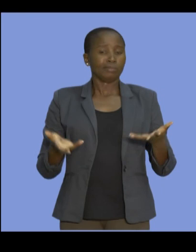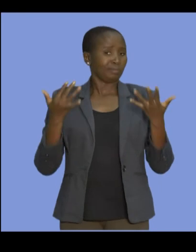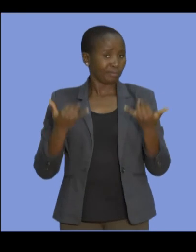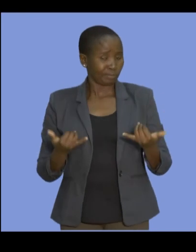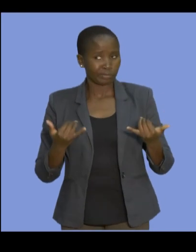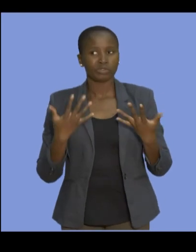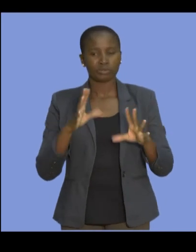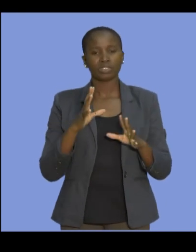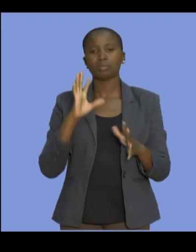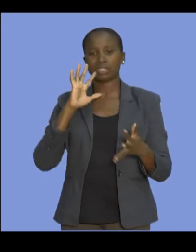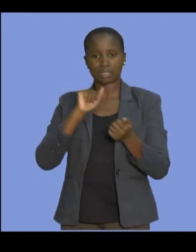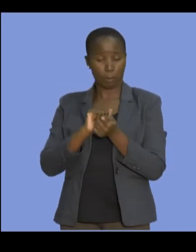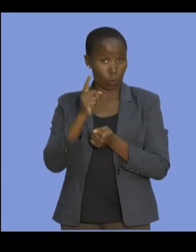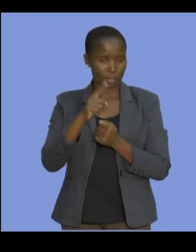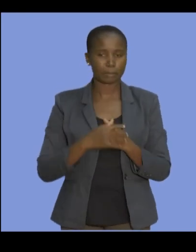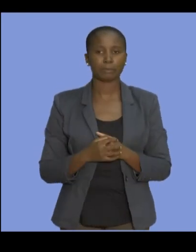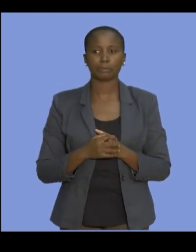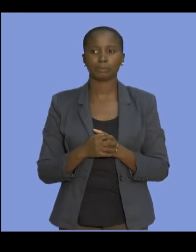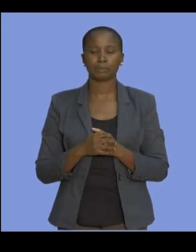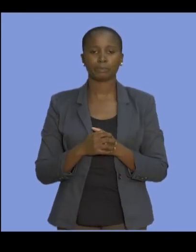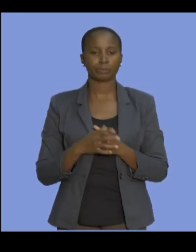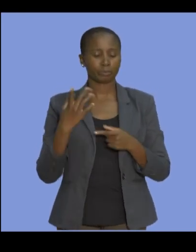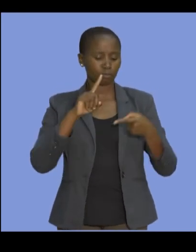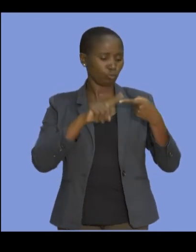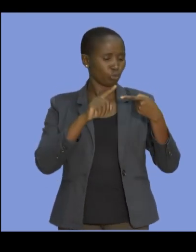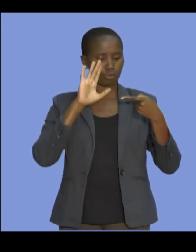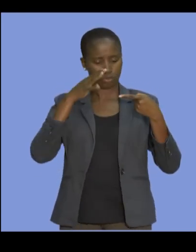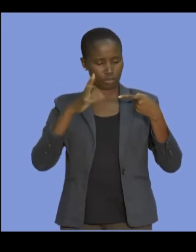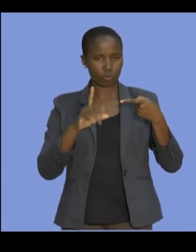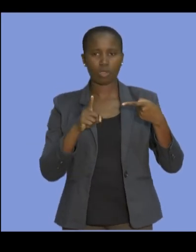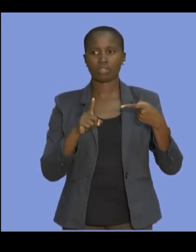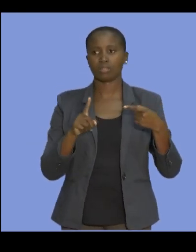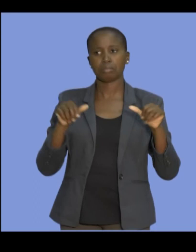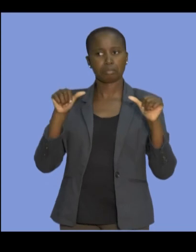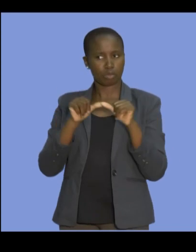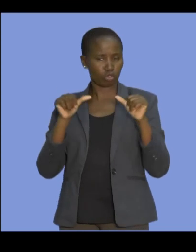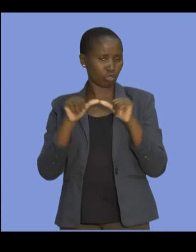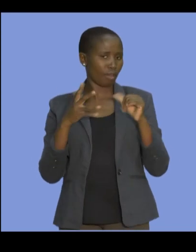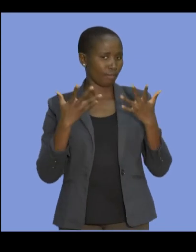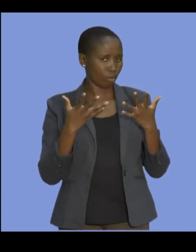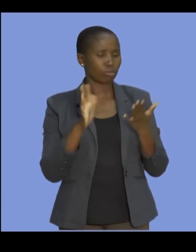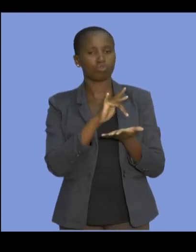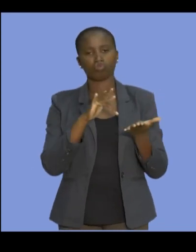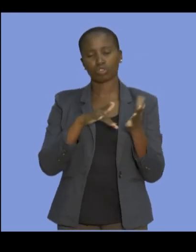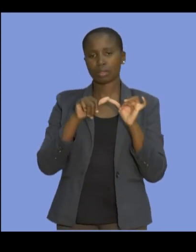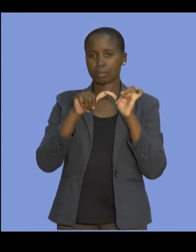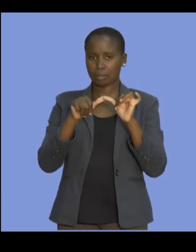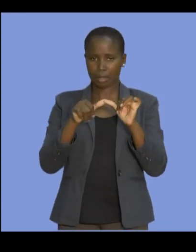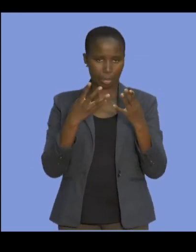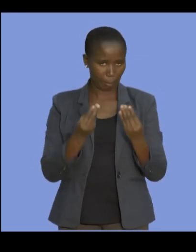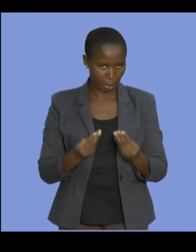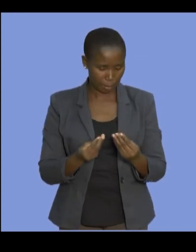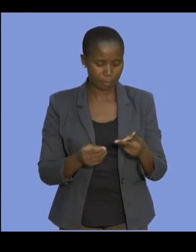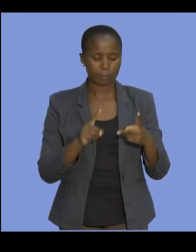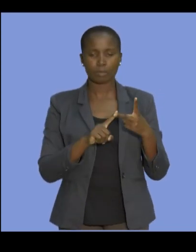summary. We looked at measure of central tendency,